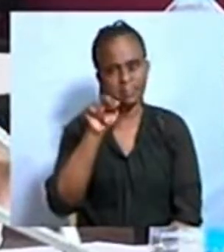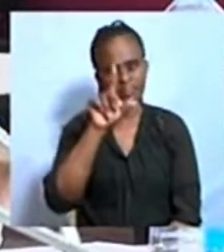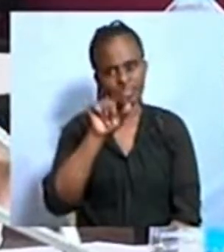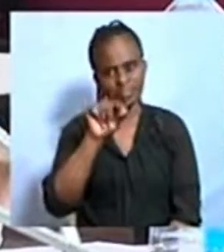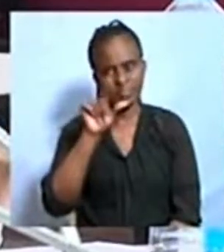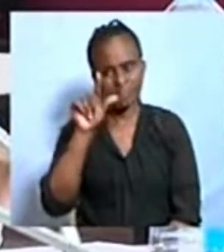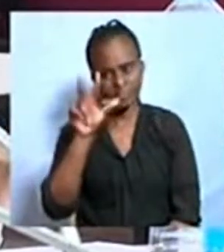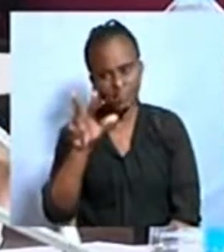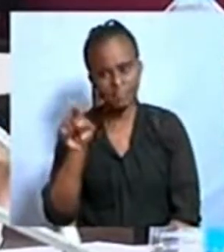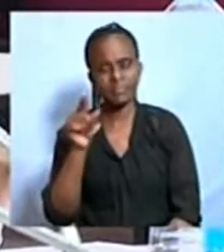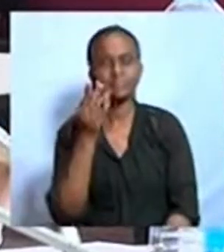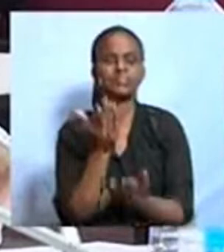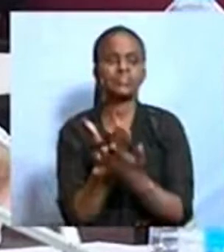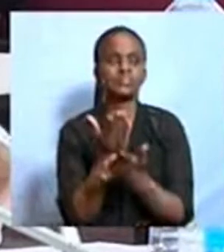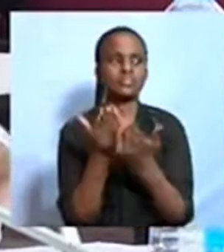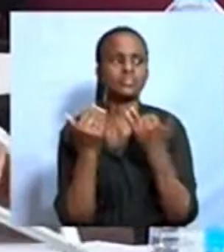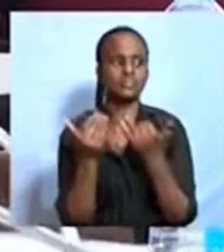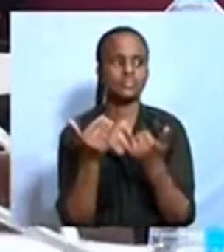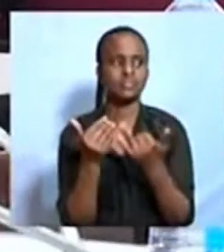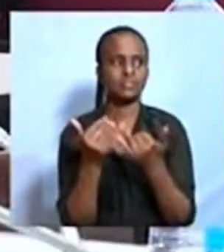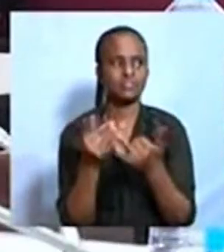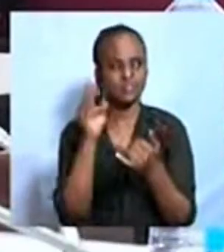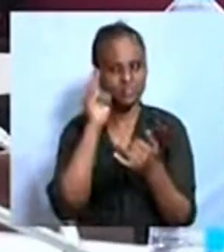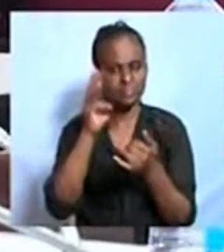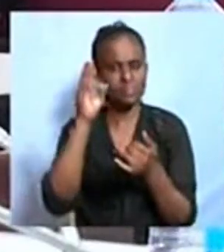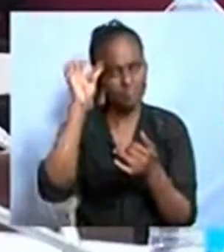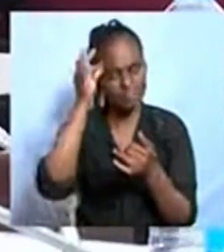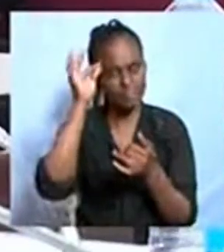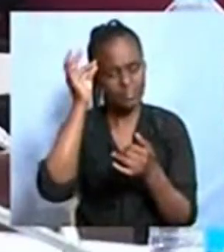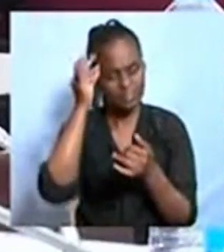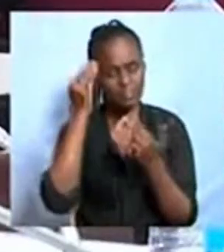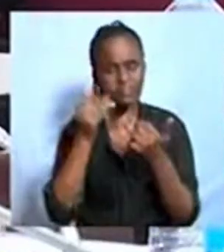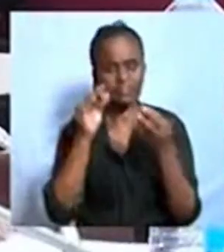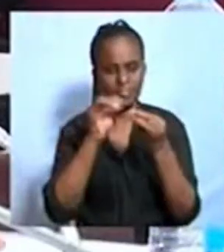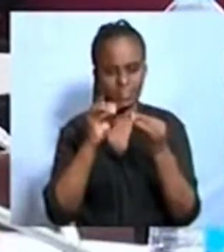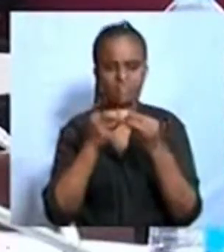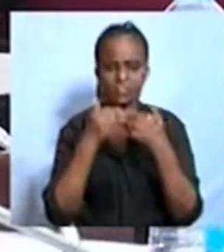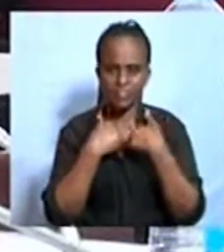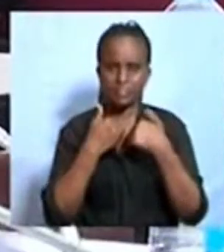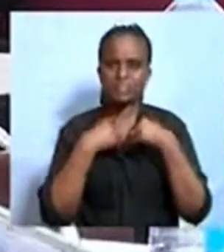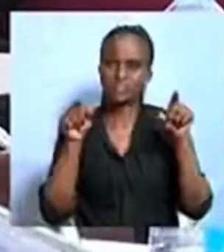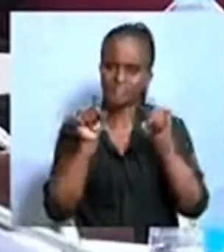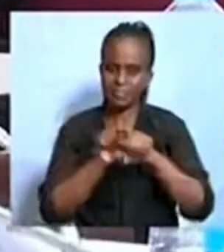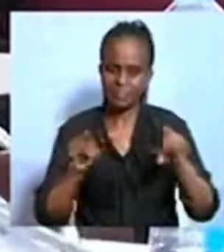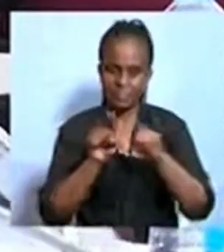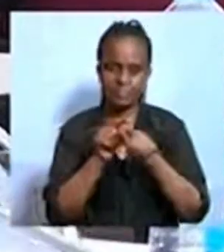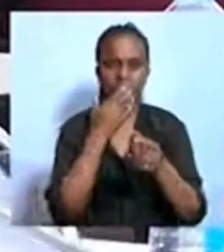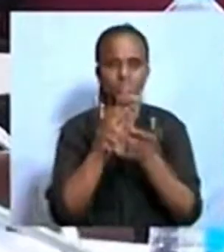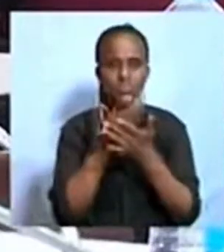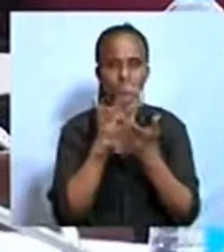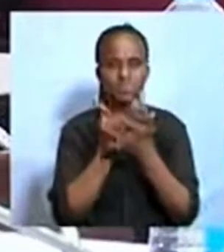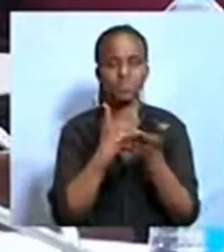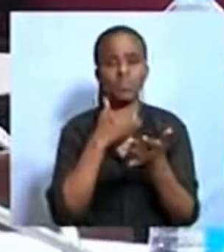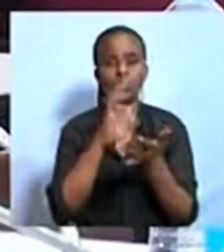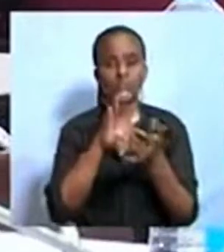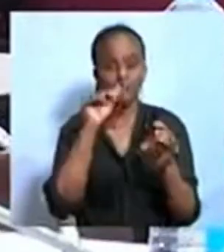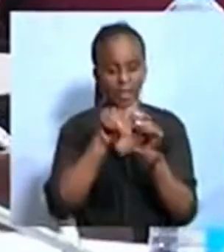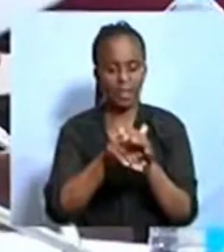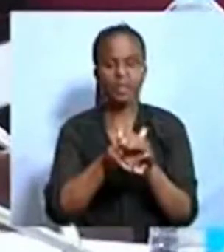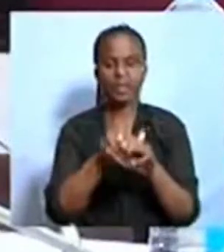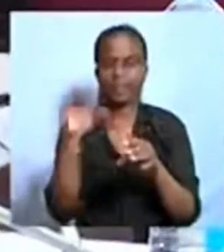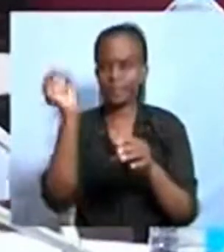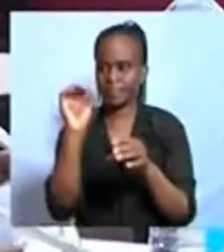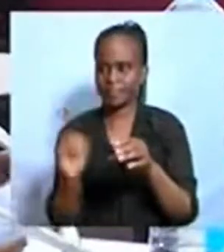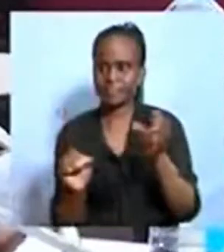2023, and the proposed one now, you will note that there's been consistency in the proportion